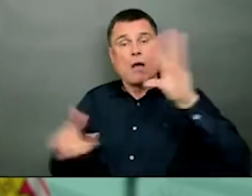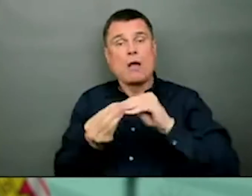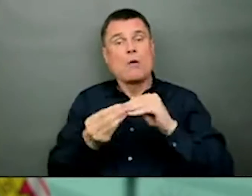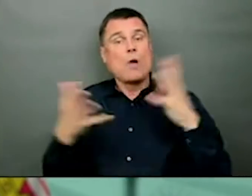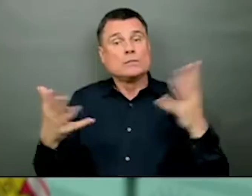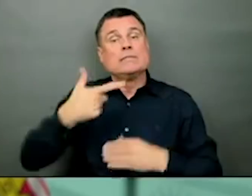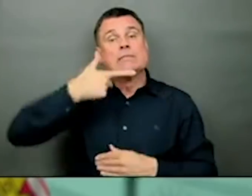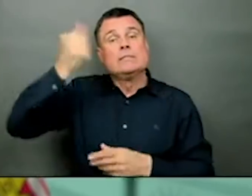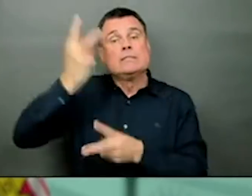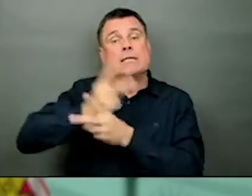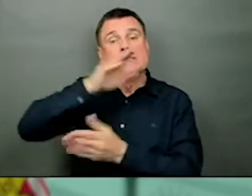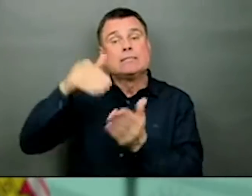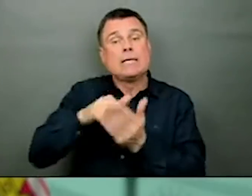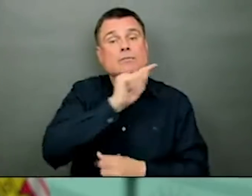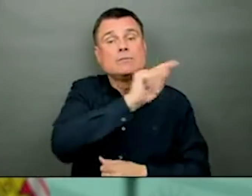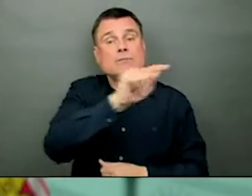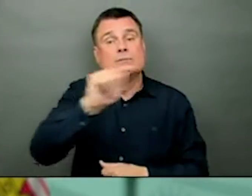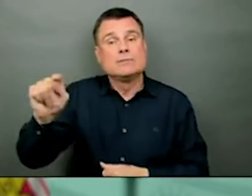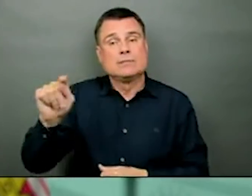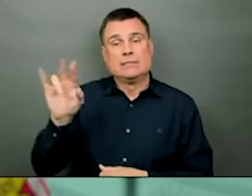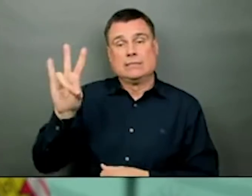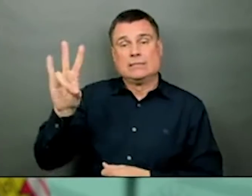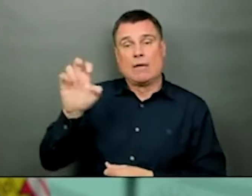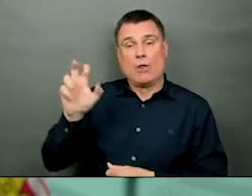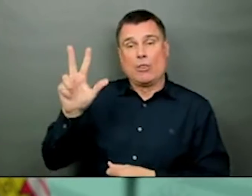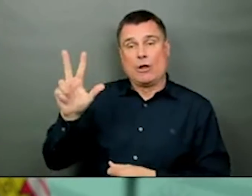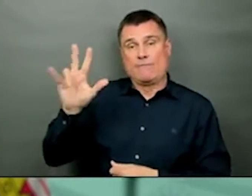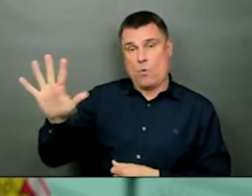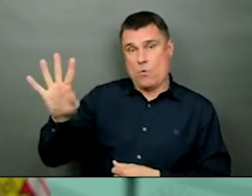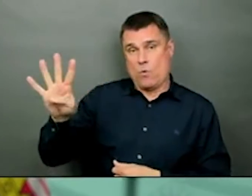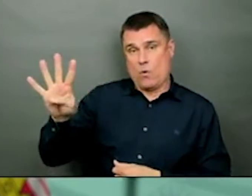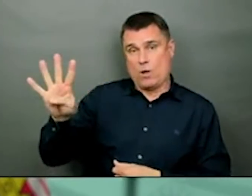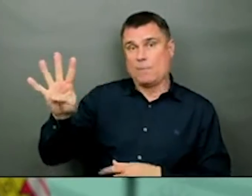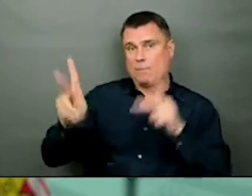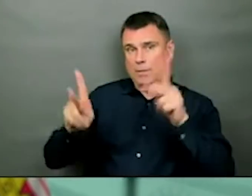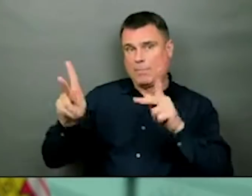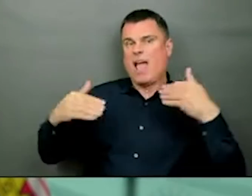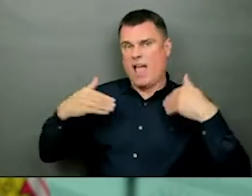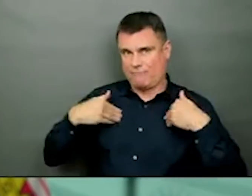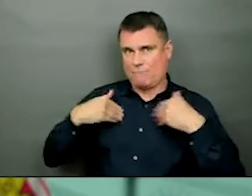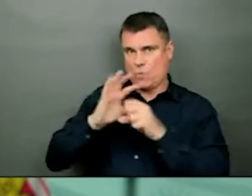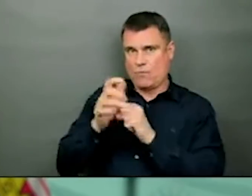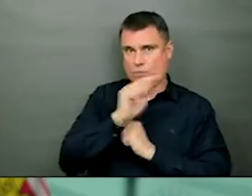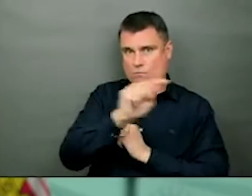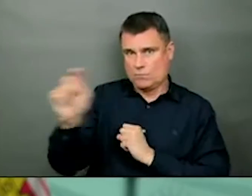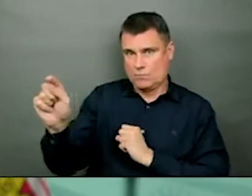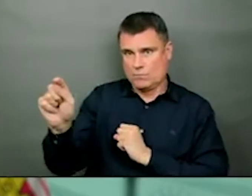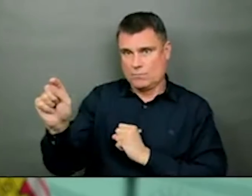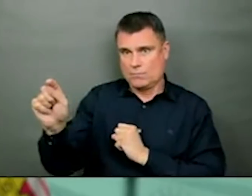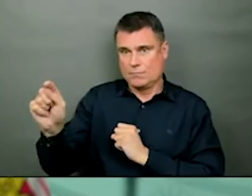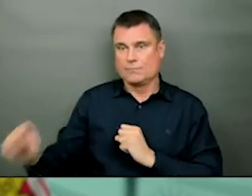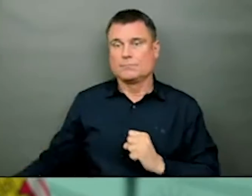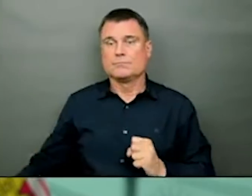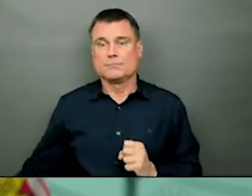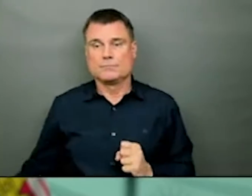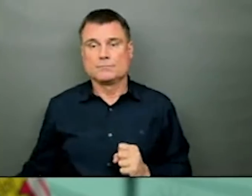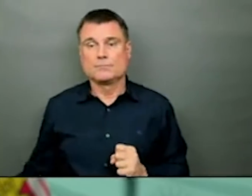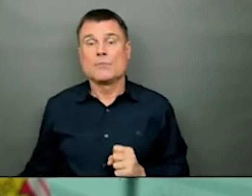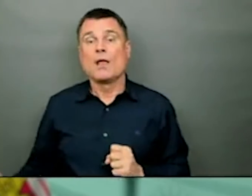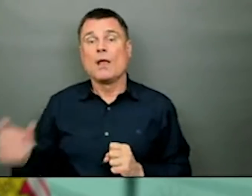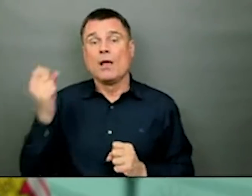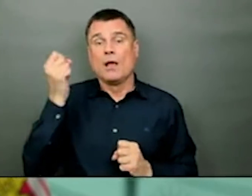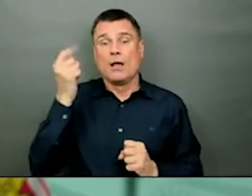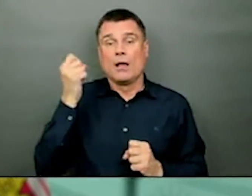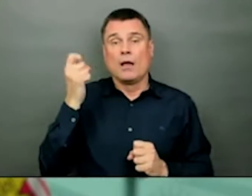287 staff. The outbreak in Cannon Lake is now over. We are also monitoring variants of concern which are